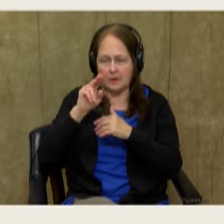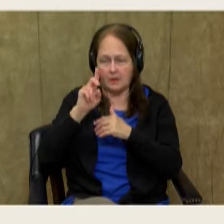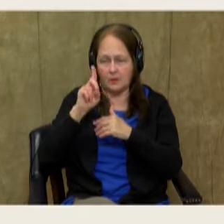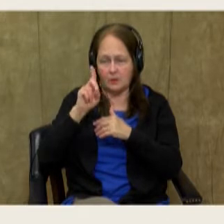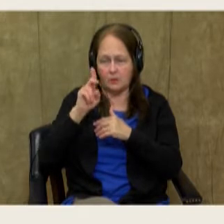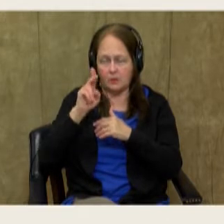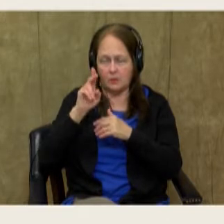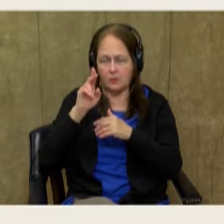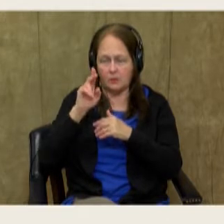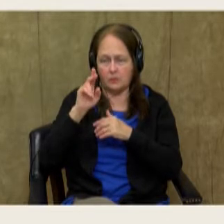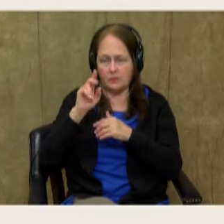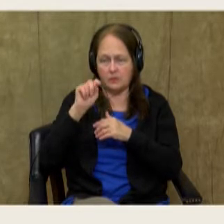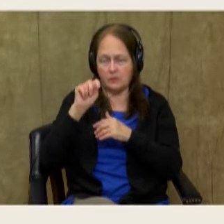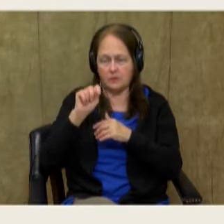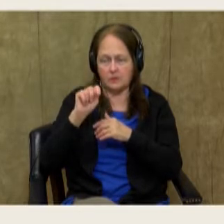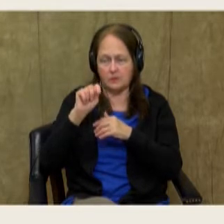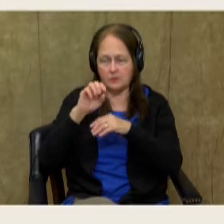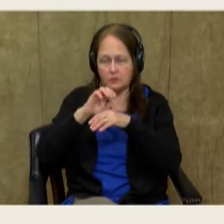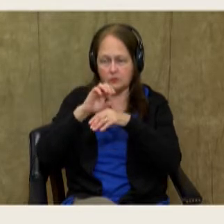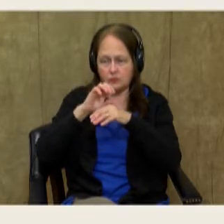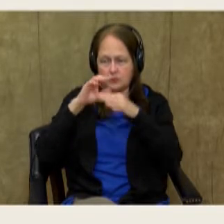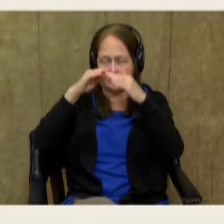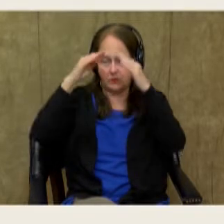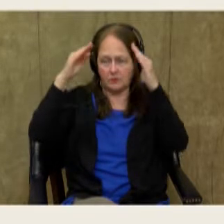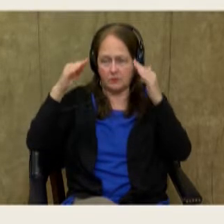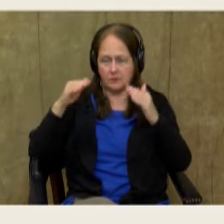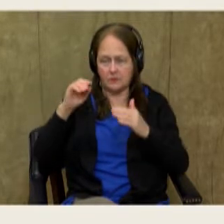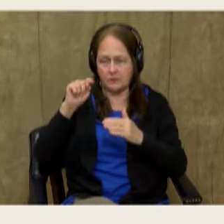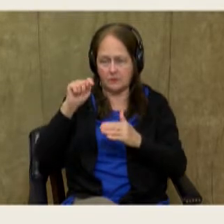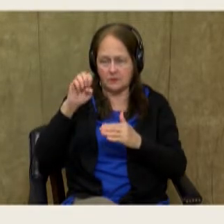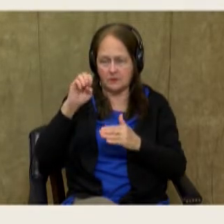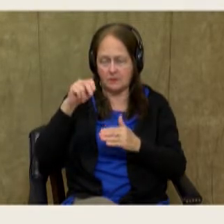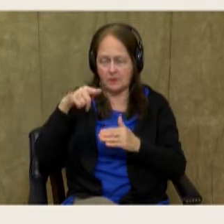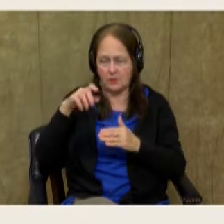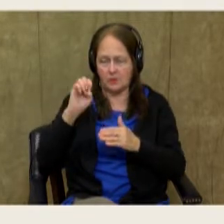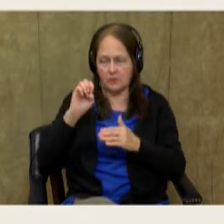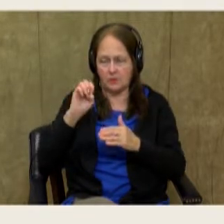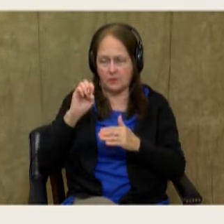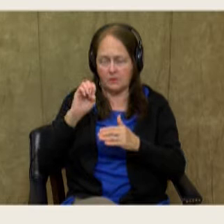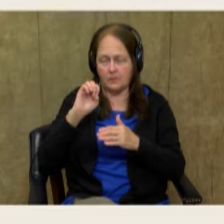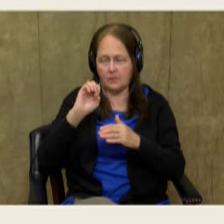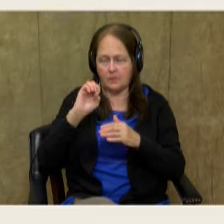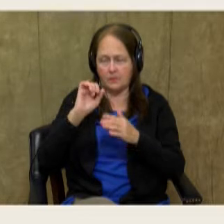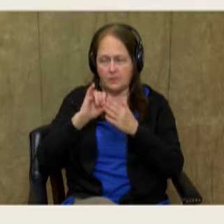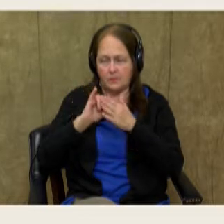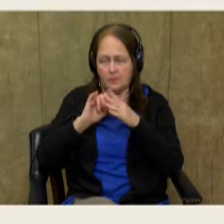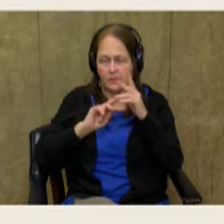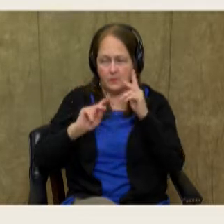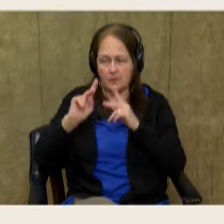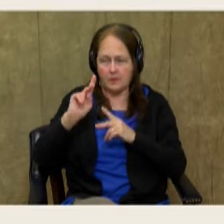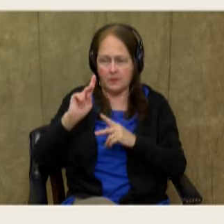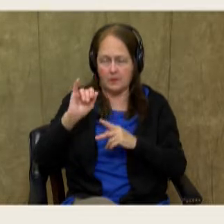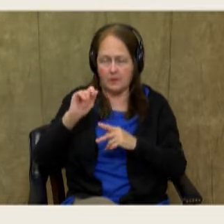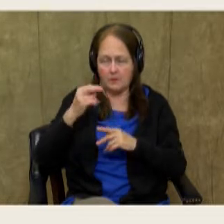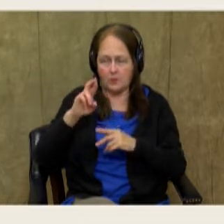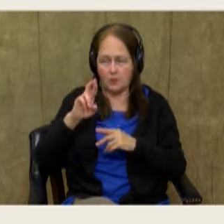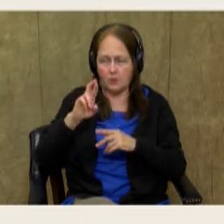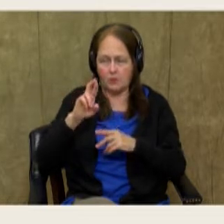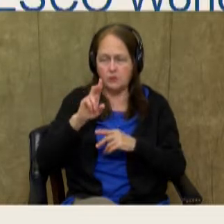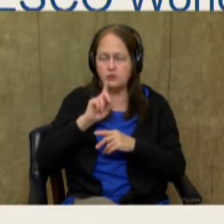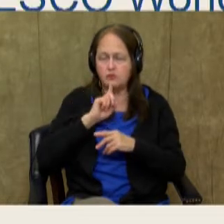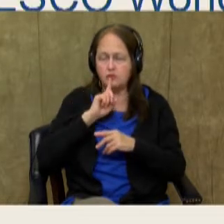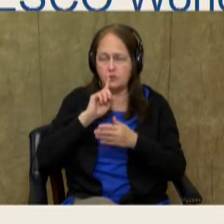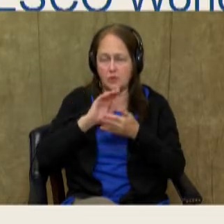was converted to a Buddhist temple. It was built by the Khmer, which was a civilization in that region, and it has